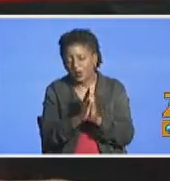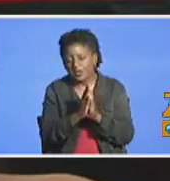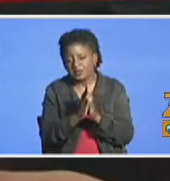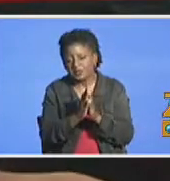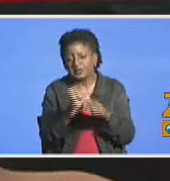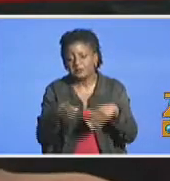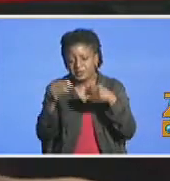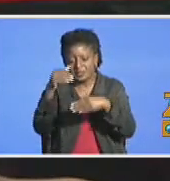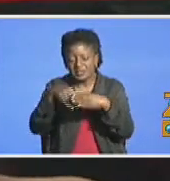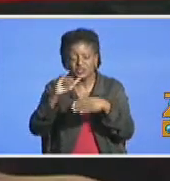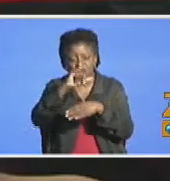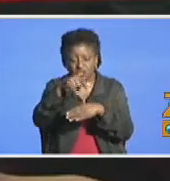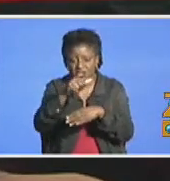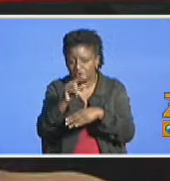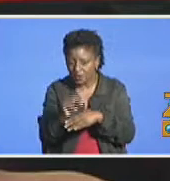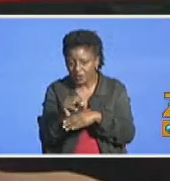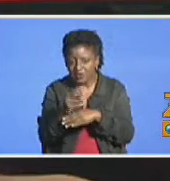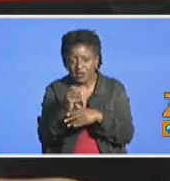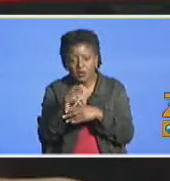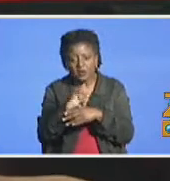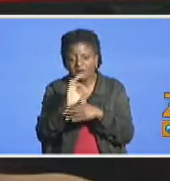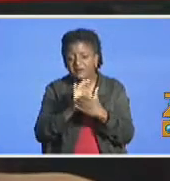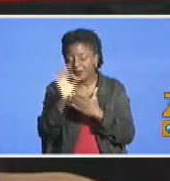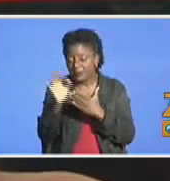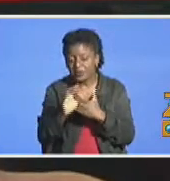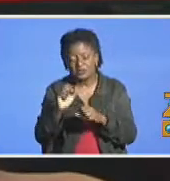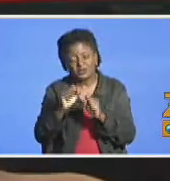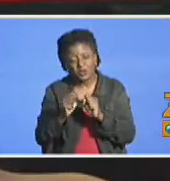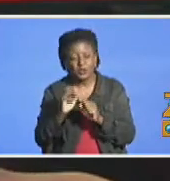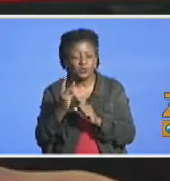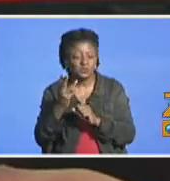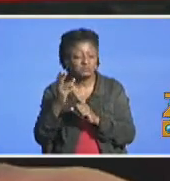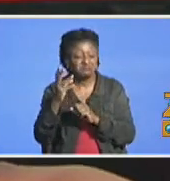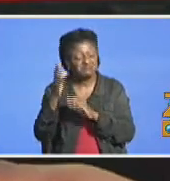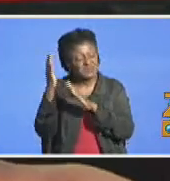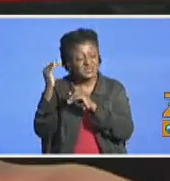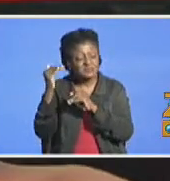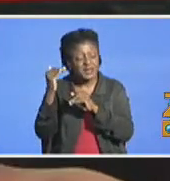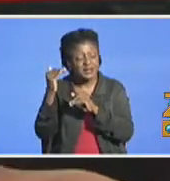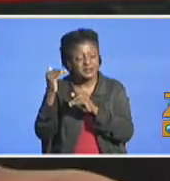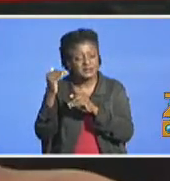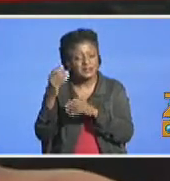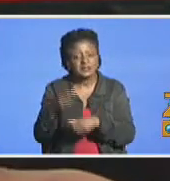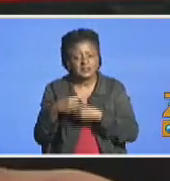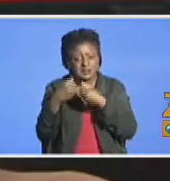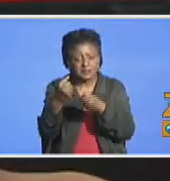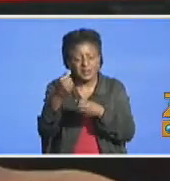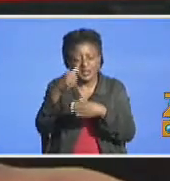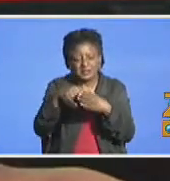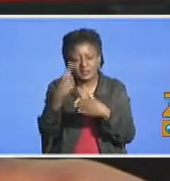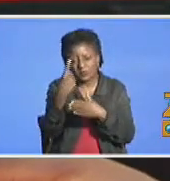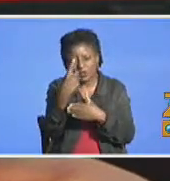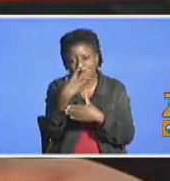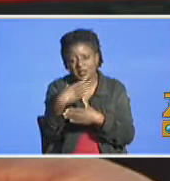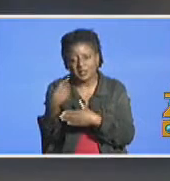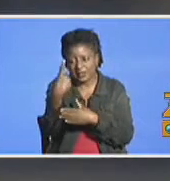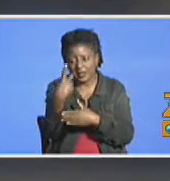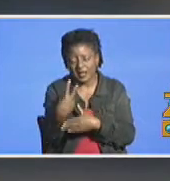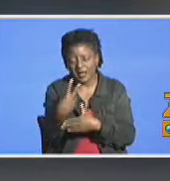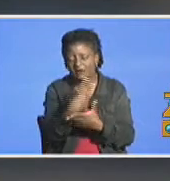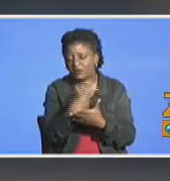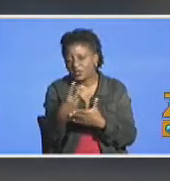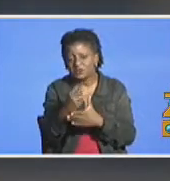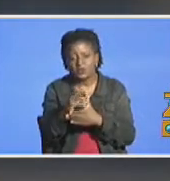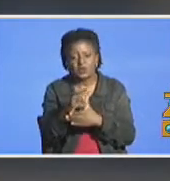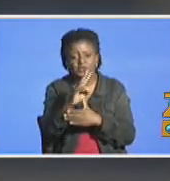this year. So we should be expecting an inventory in about a week and a half, 2 weeks or so. Well,